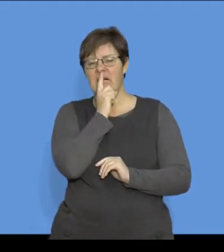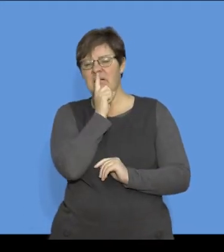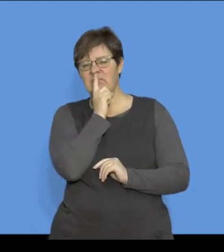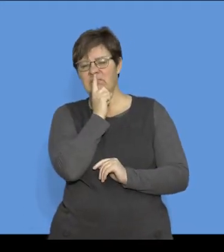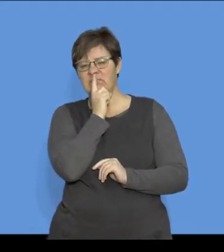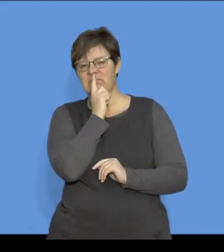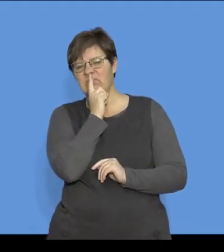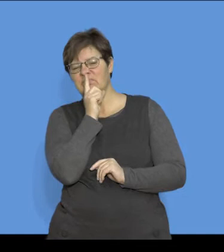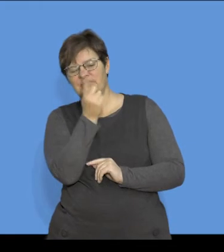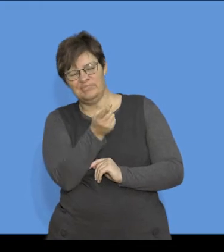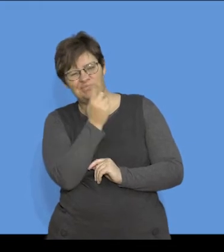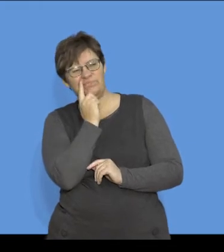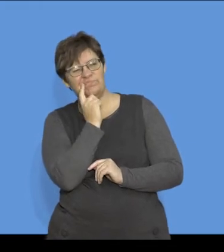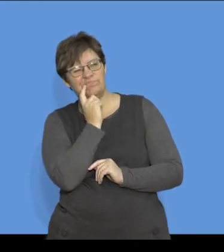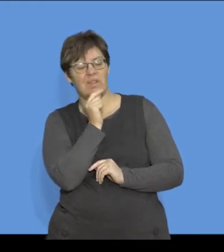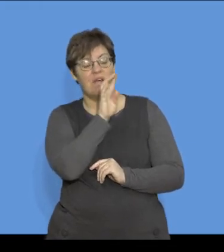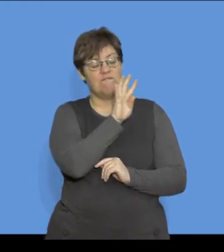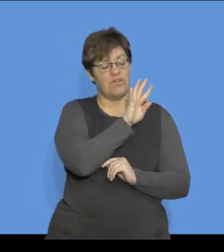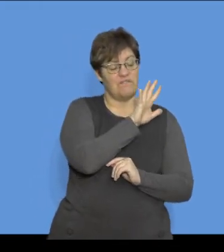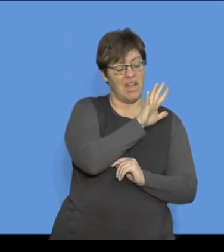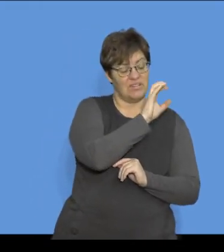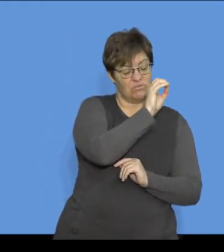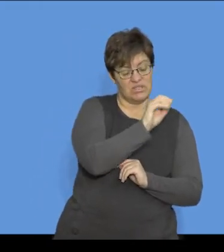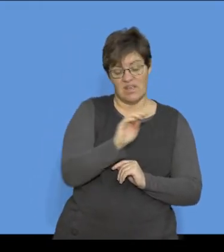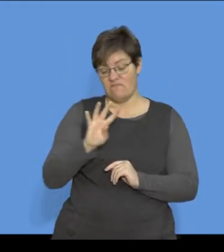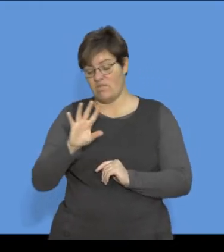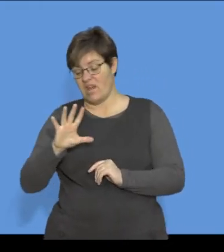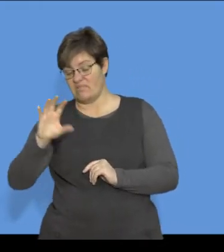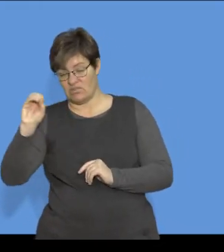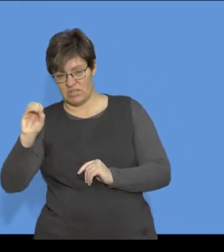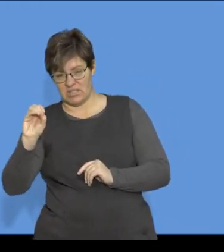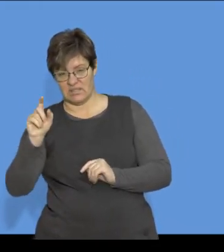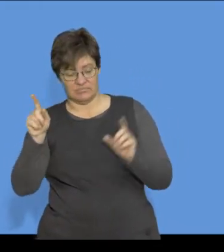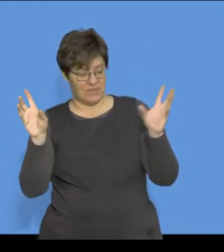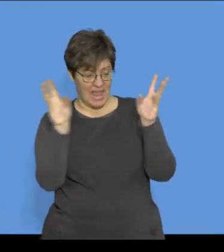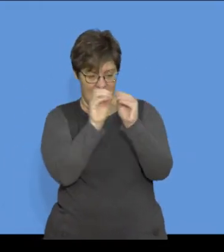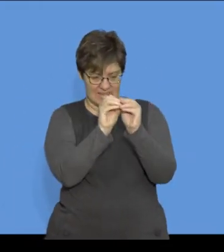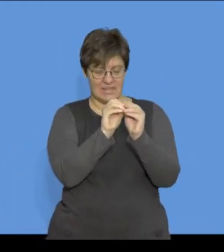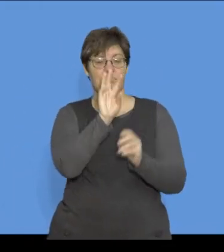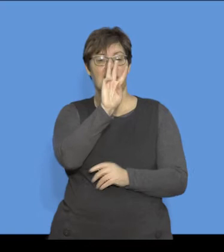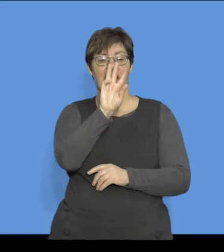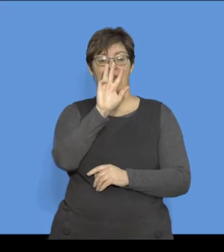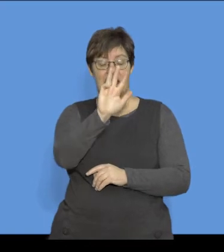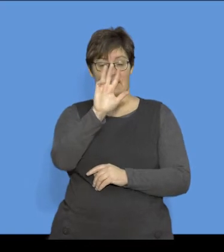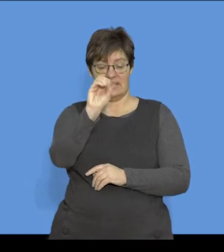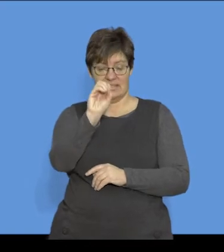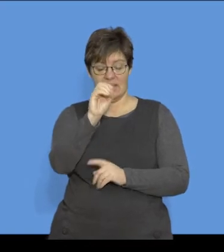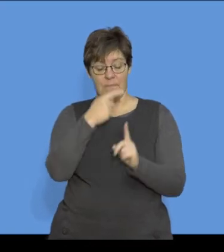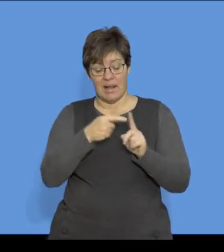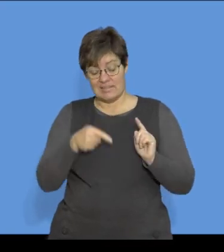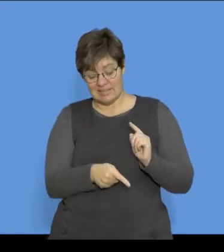right? So you can see if this is 45 degrees, that is 45, I'm gonna add them, they give me 90, plus